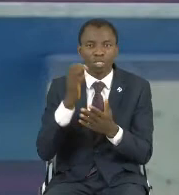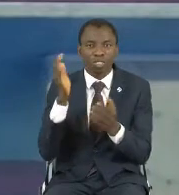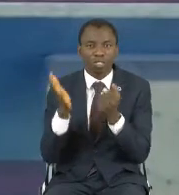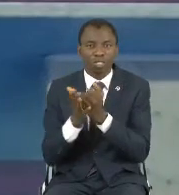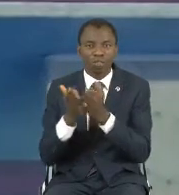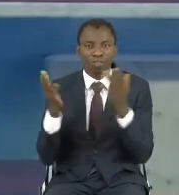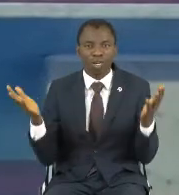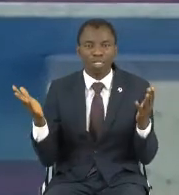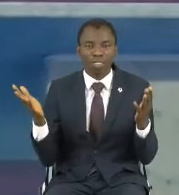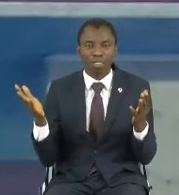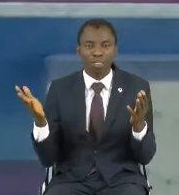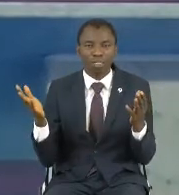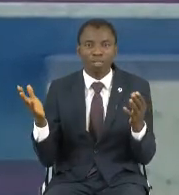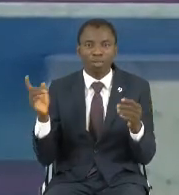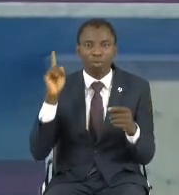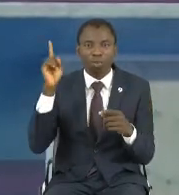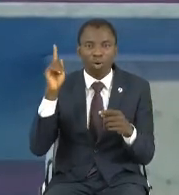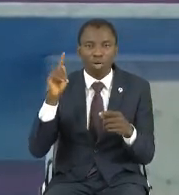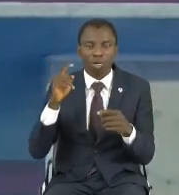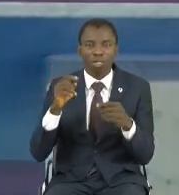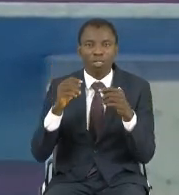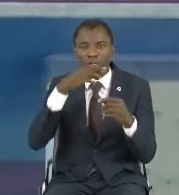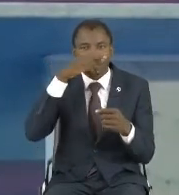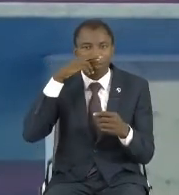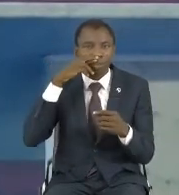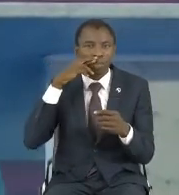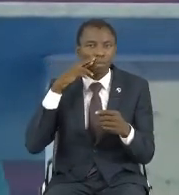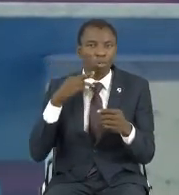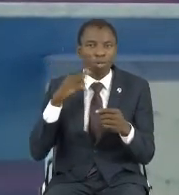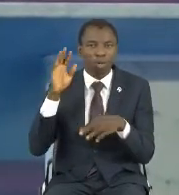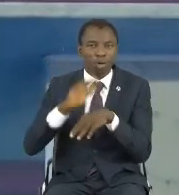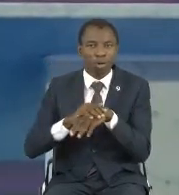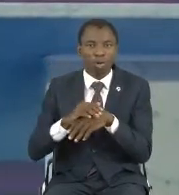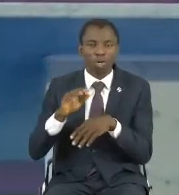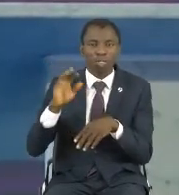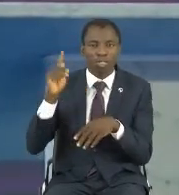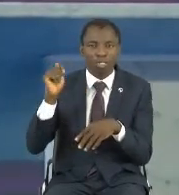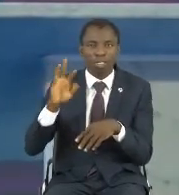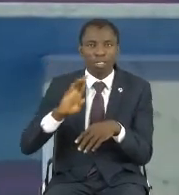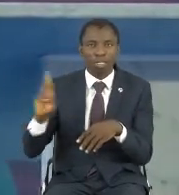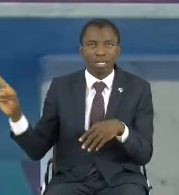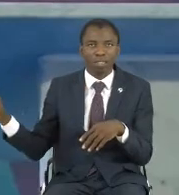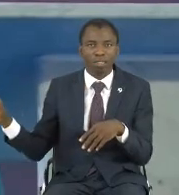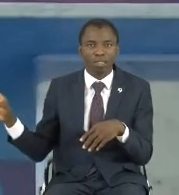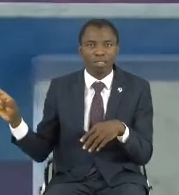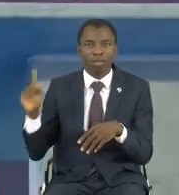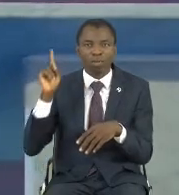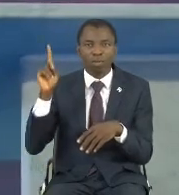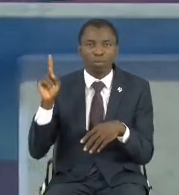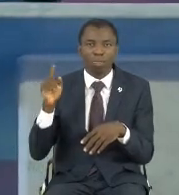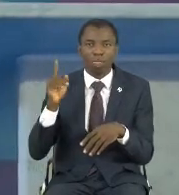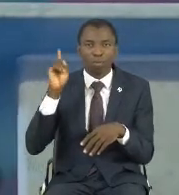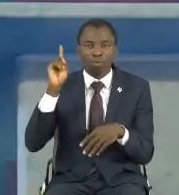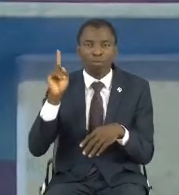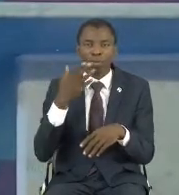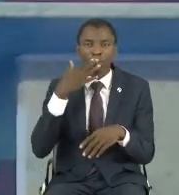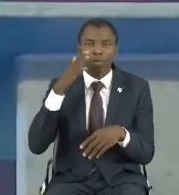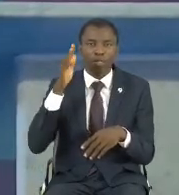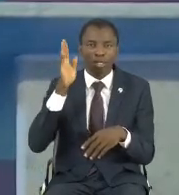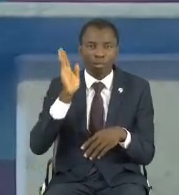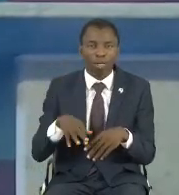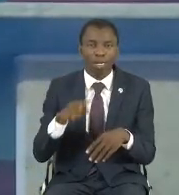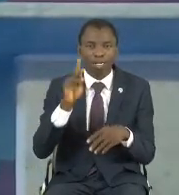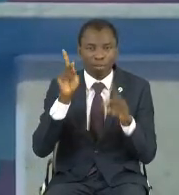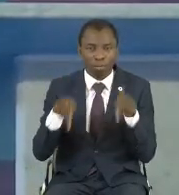thief, one evil man on the right, the other evil man on